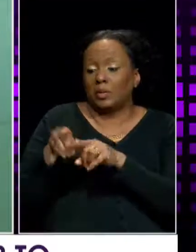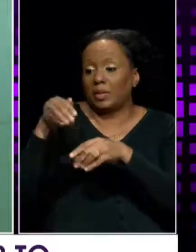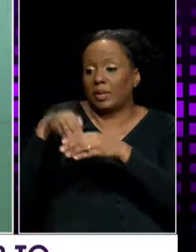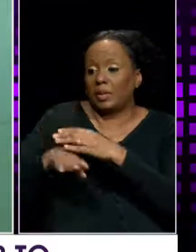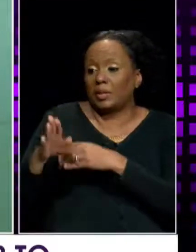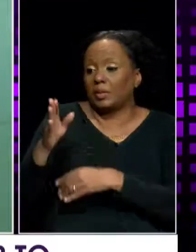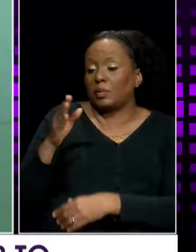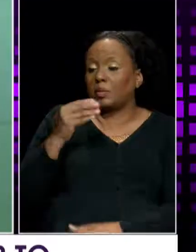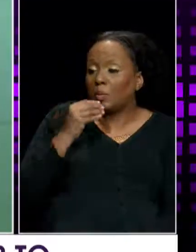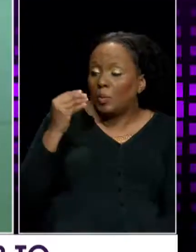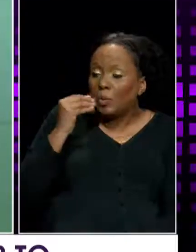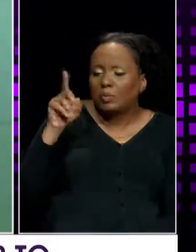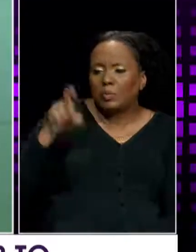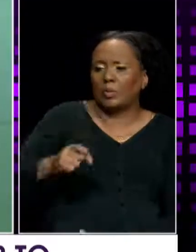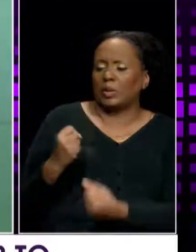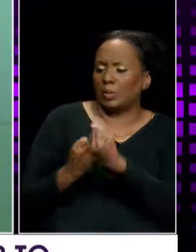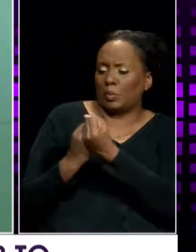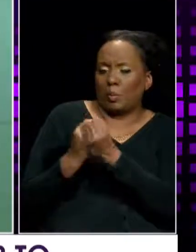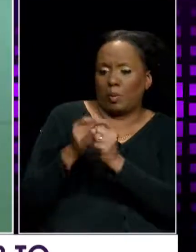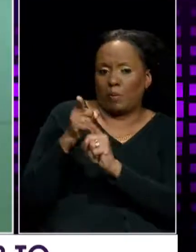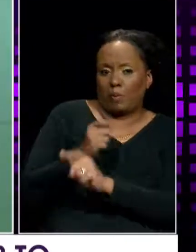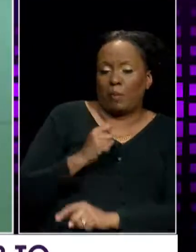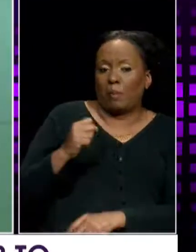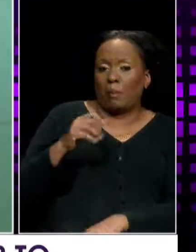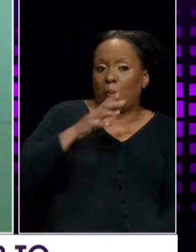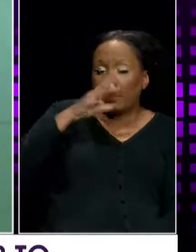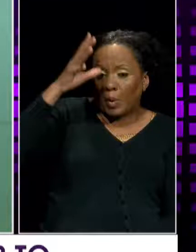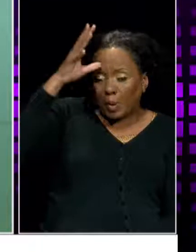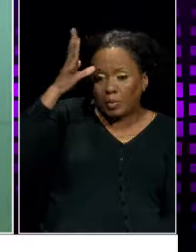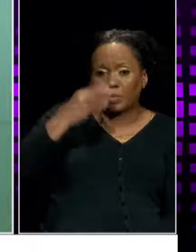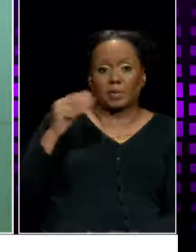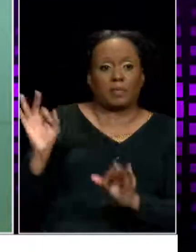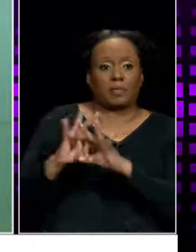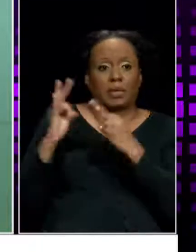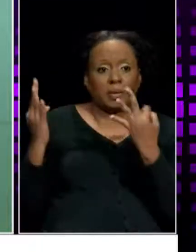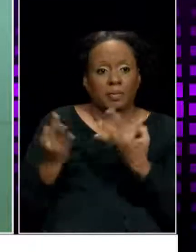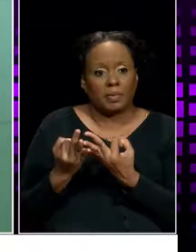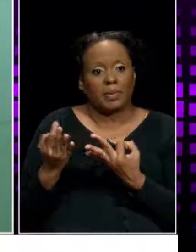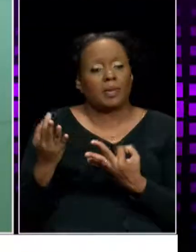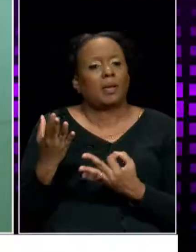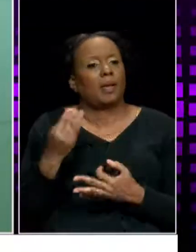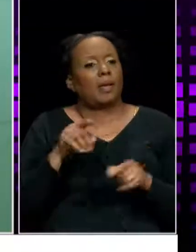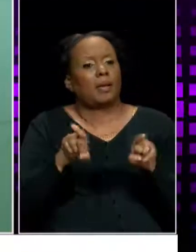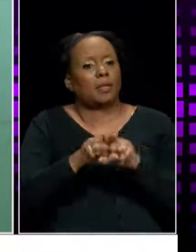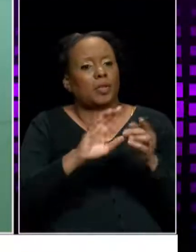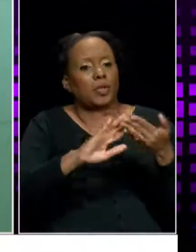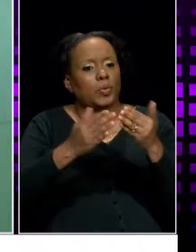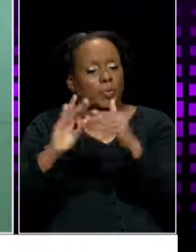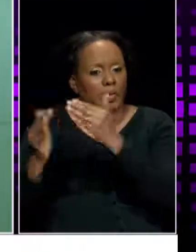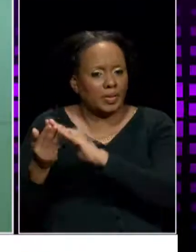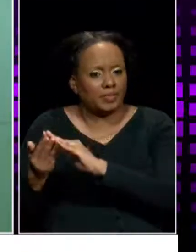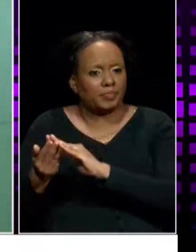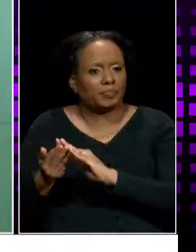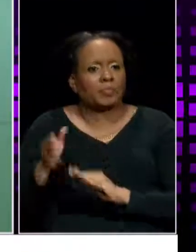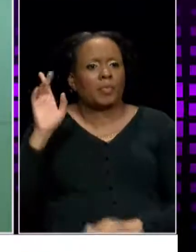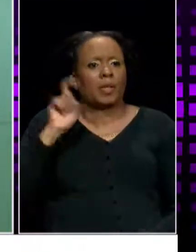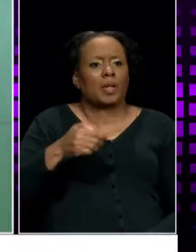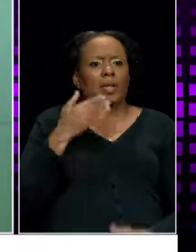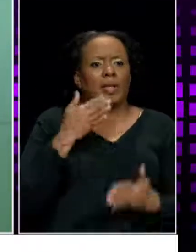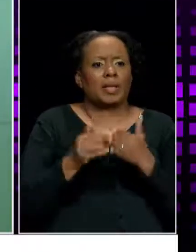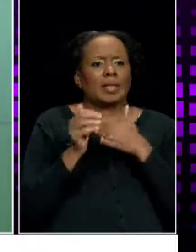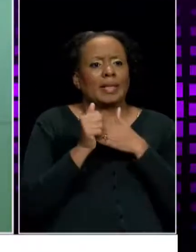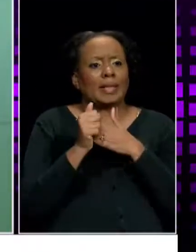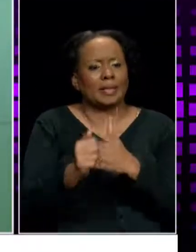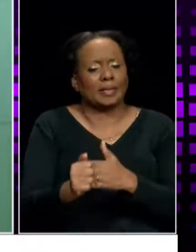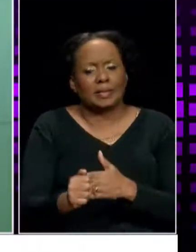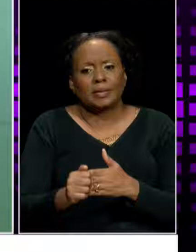our parents, from our entire family. And it goes back to the community again. Without that support and guidance, you can go